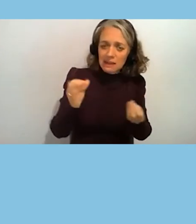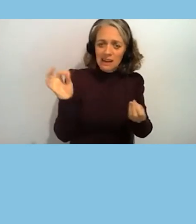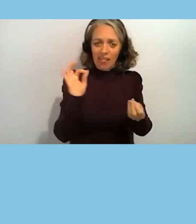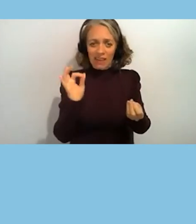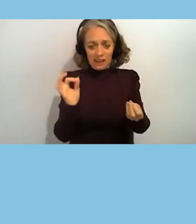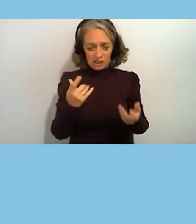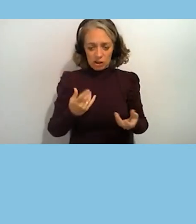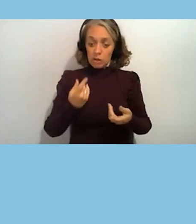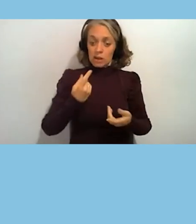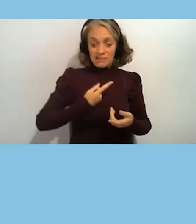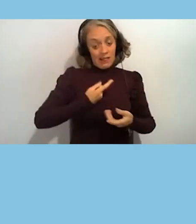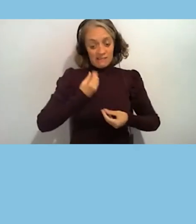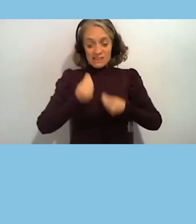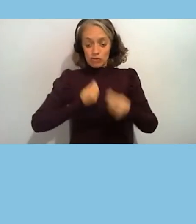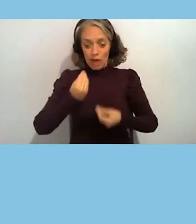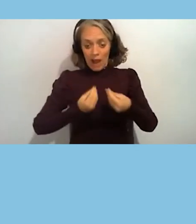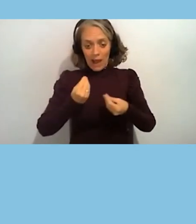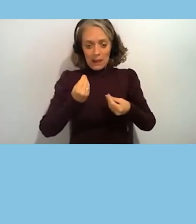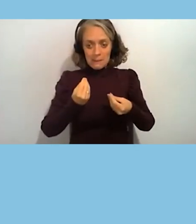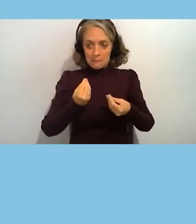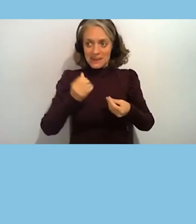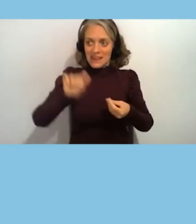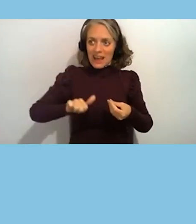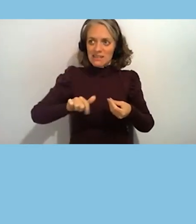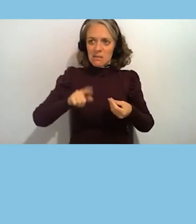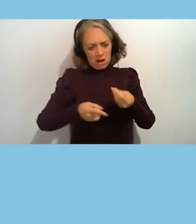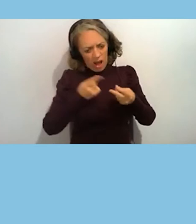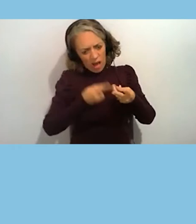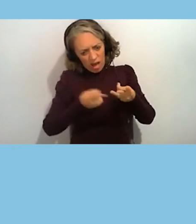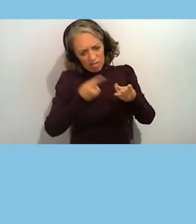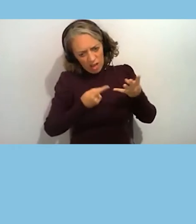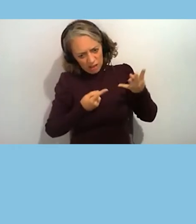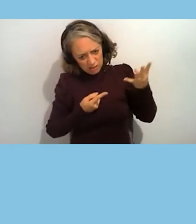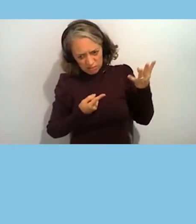describe yourself practice orchestrates a form of